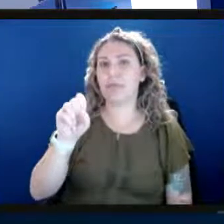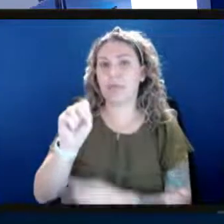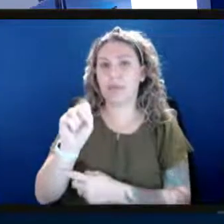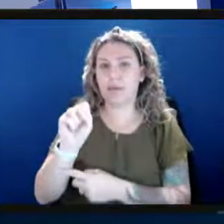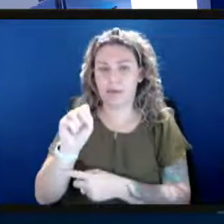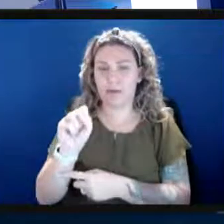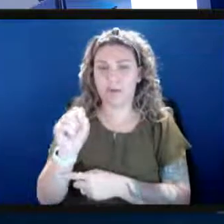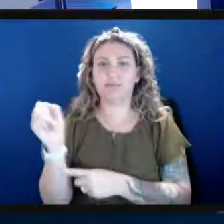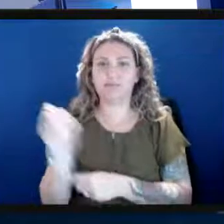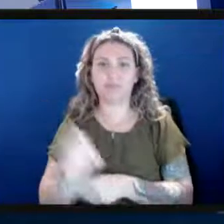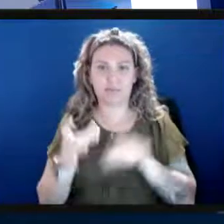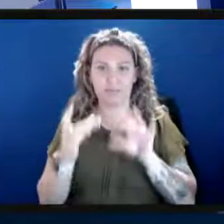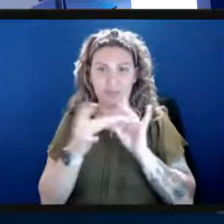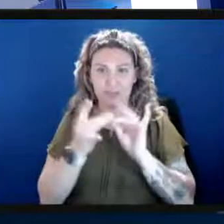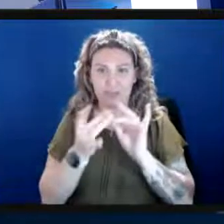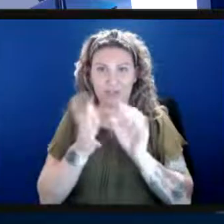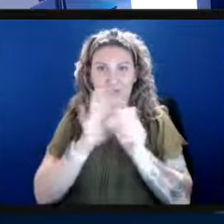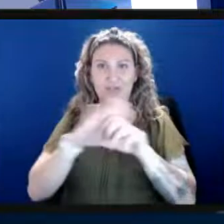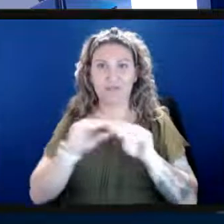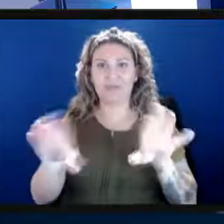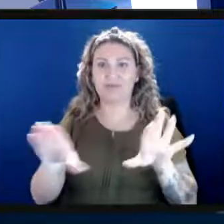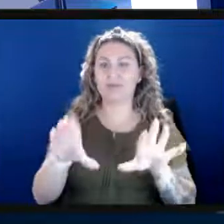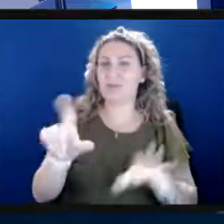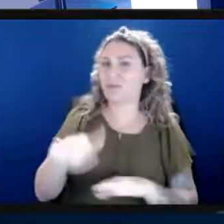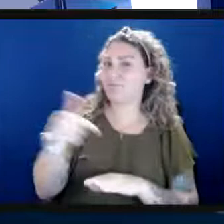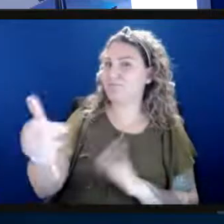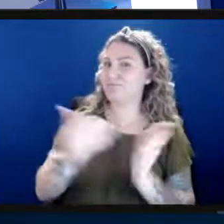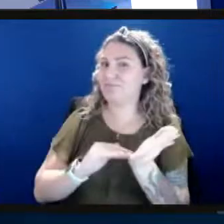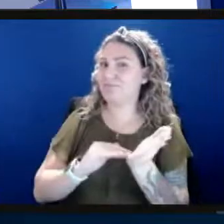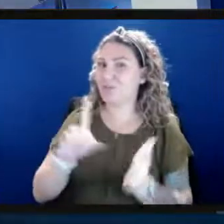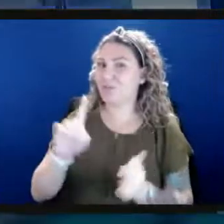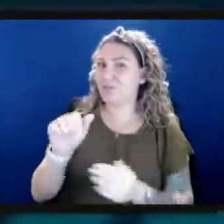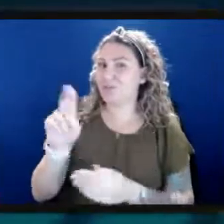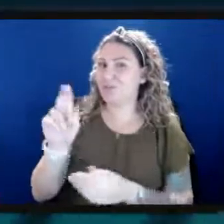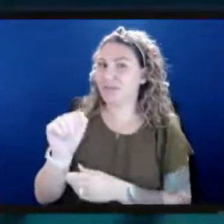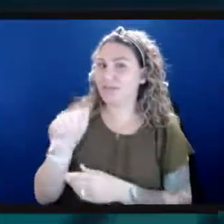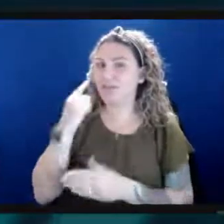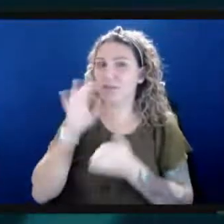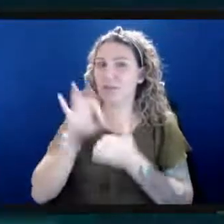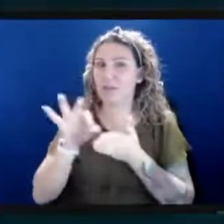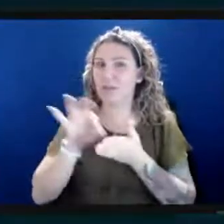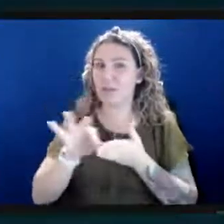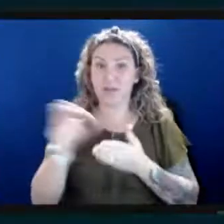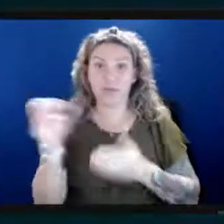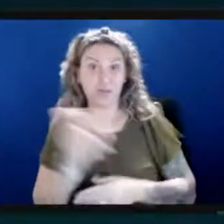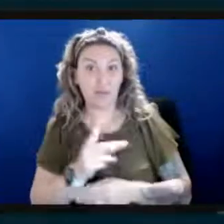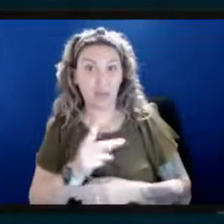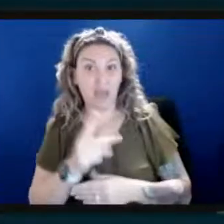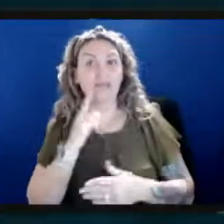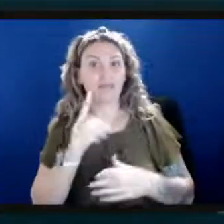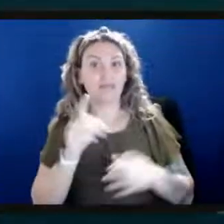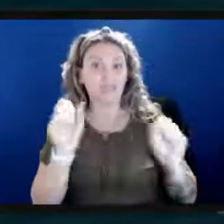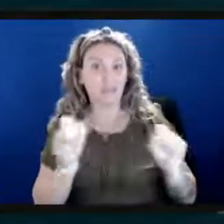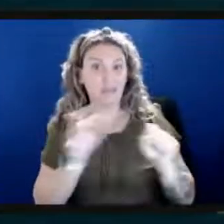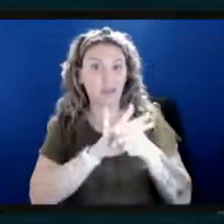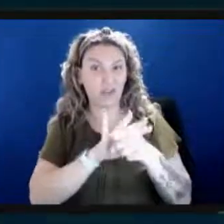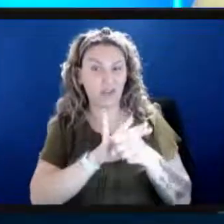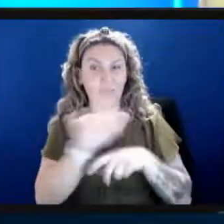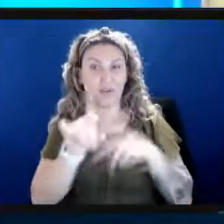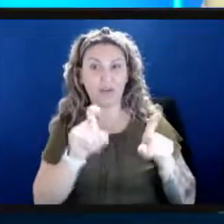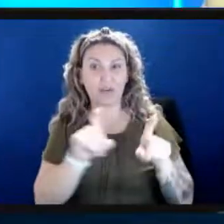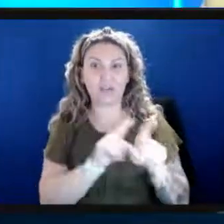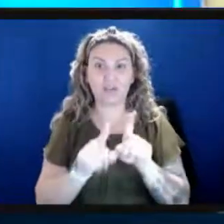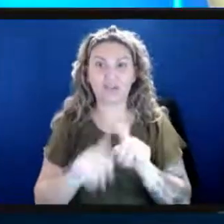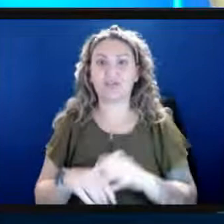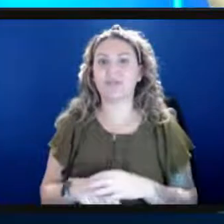pandemic, I think we're going to go over here to Dr. Hawkinson and get our count in, and we'll be back to you because I think you have some probably COVID questions today as well. What